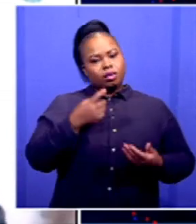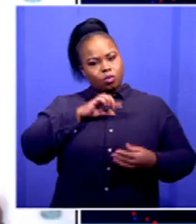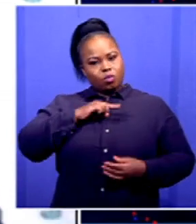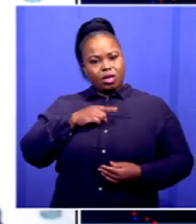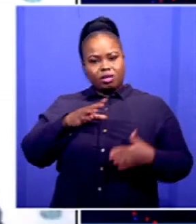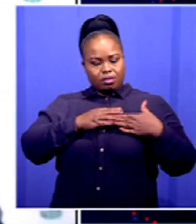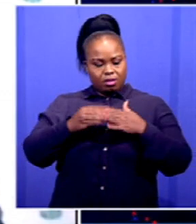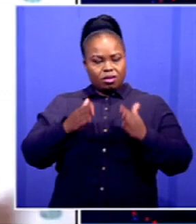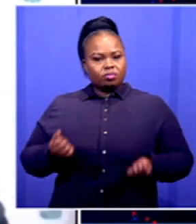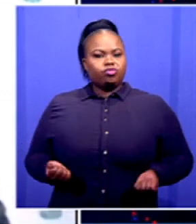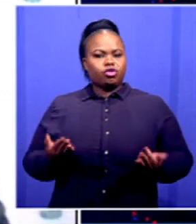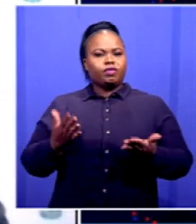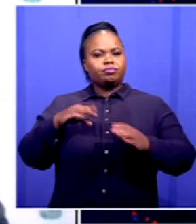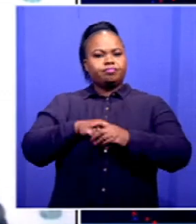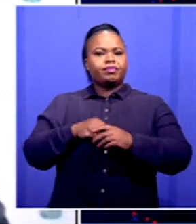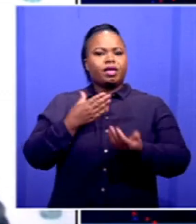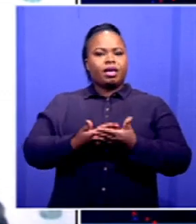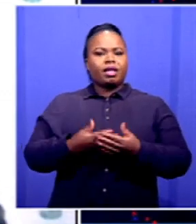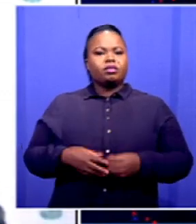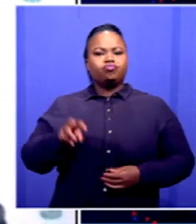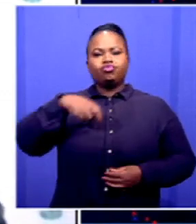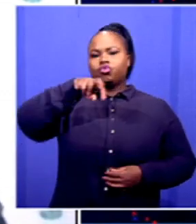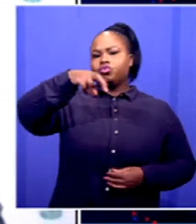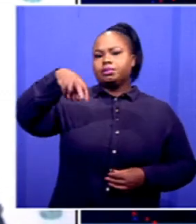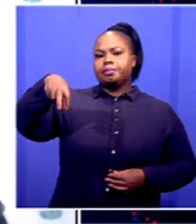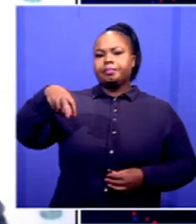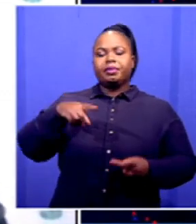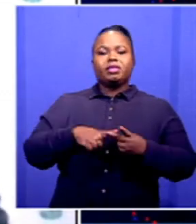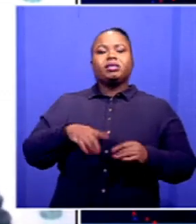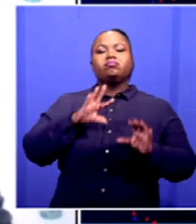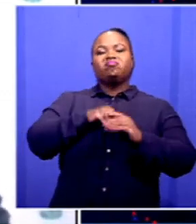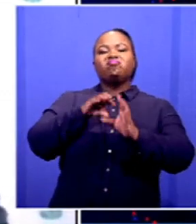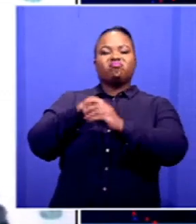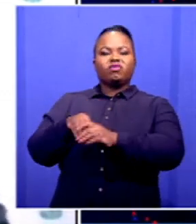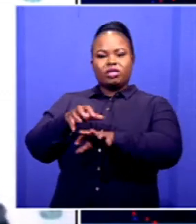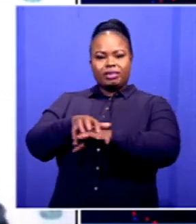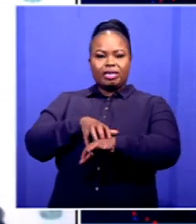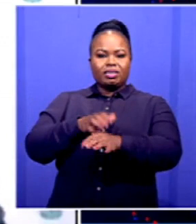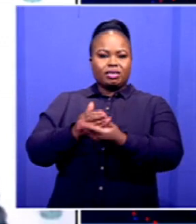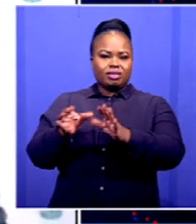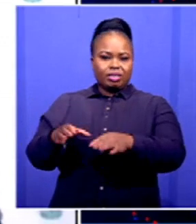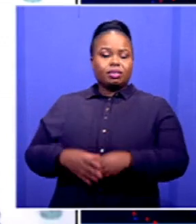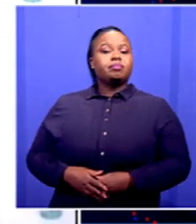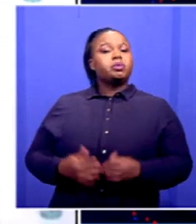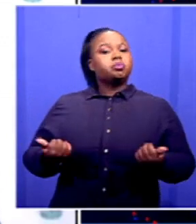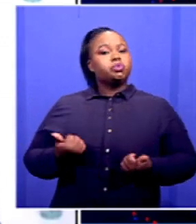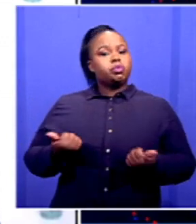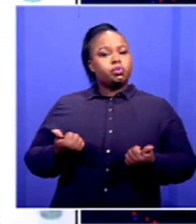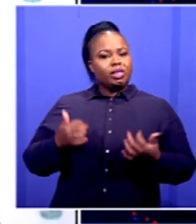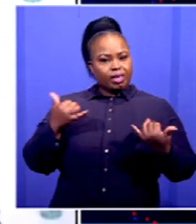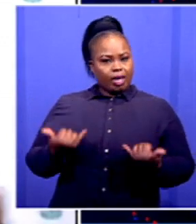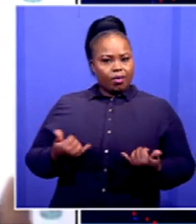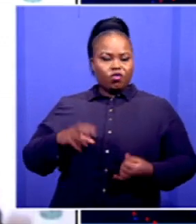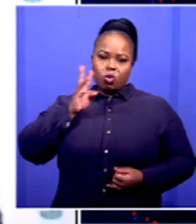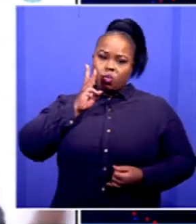provision, of being a leader in tourism, and tapping on agriculture as a sector. Already with regard to